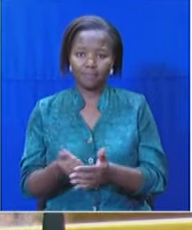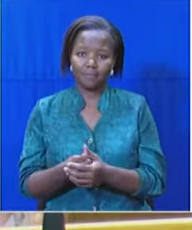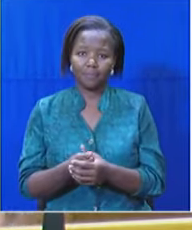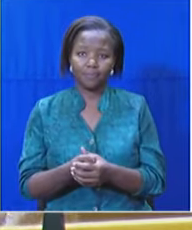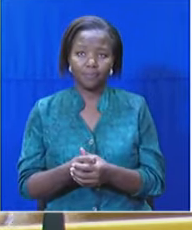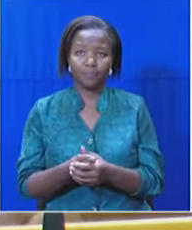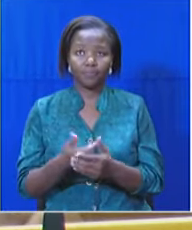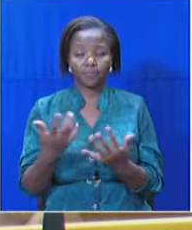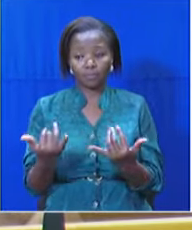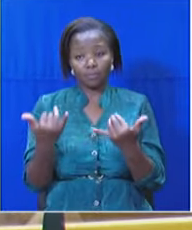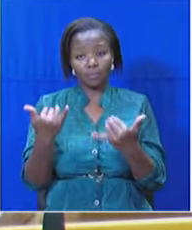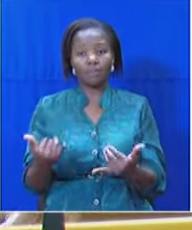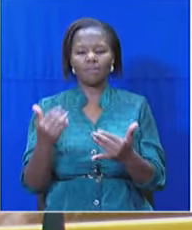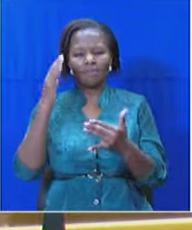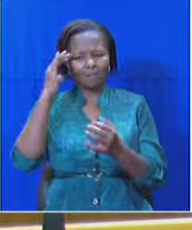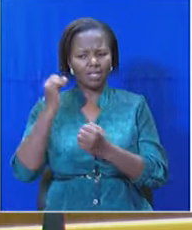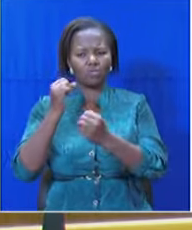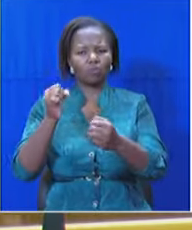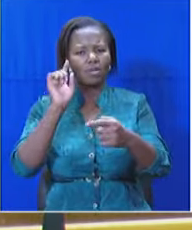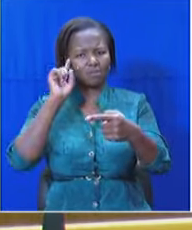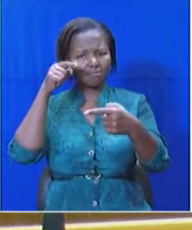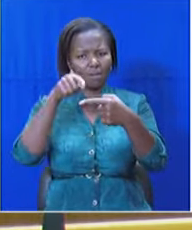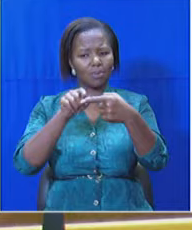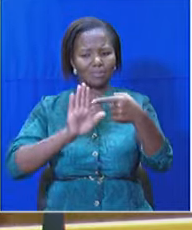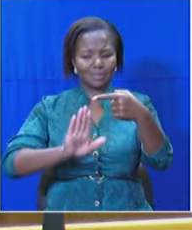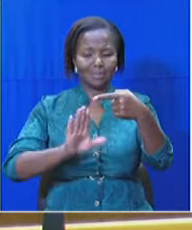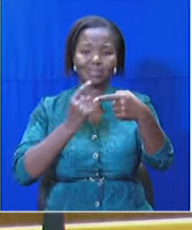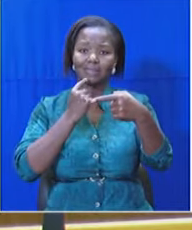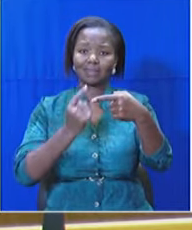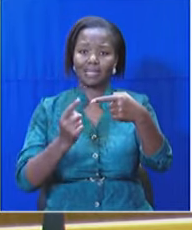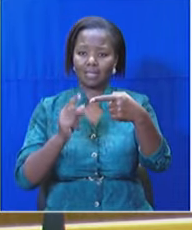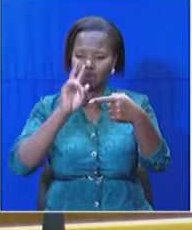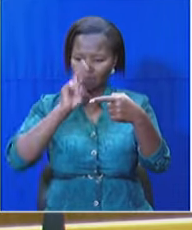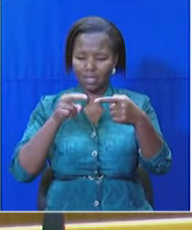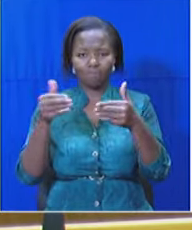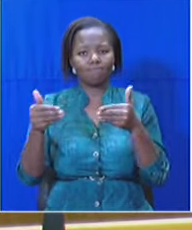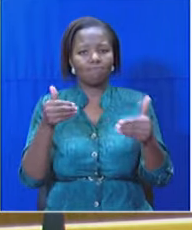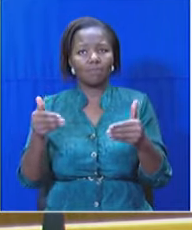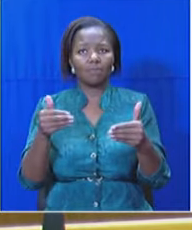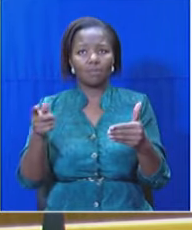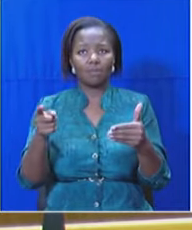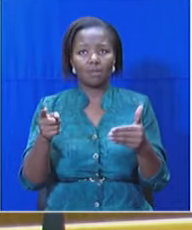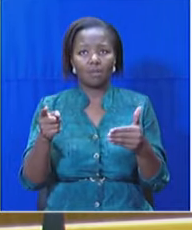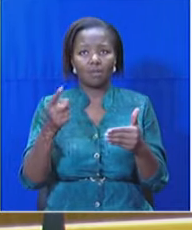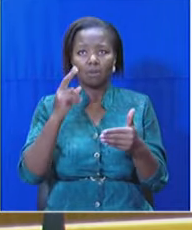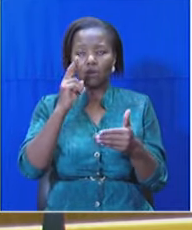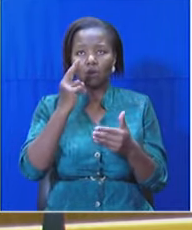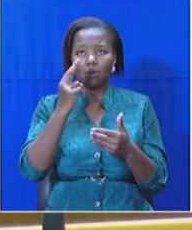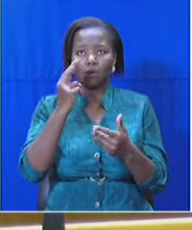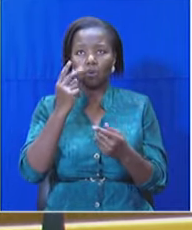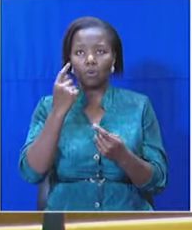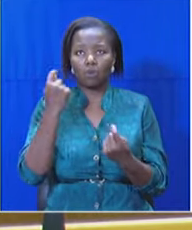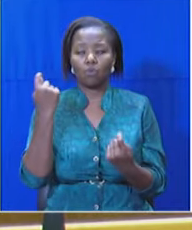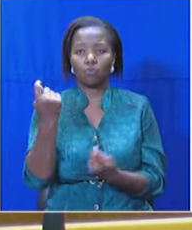the strategic objectives of the department is to facilitate the development of rural enterprise and industry in